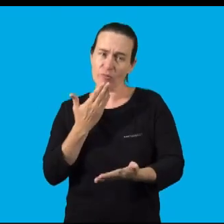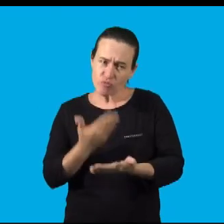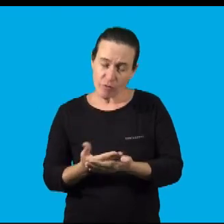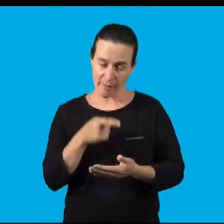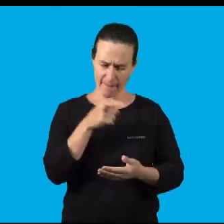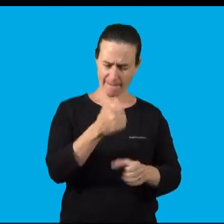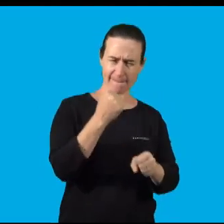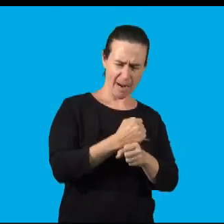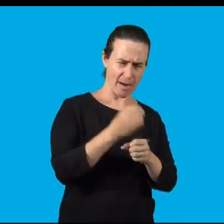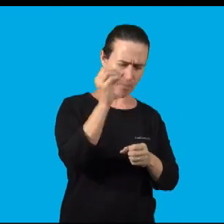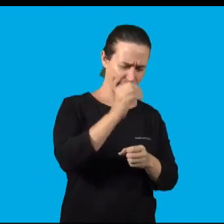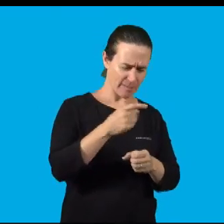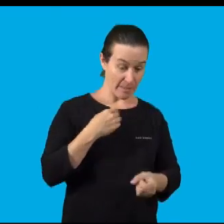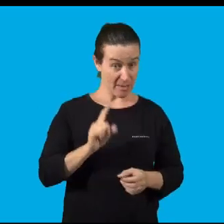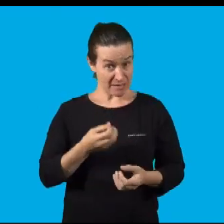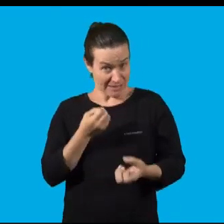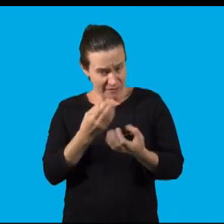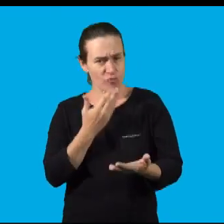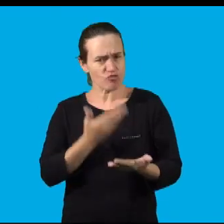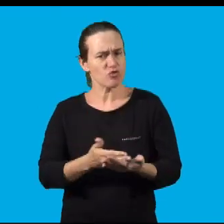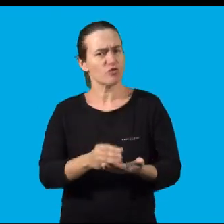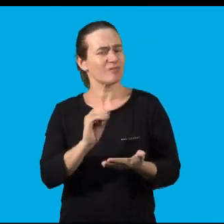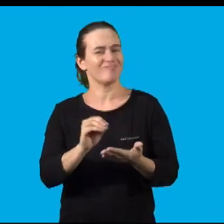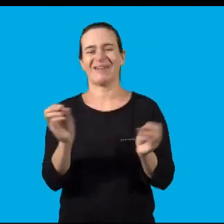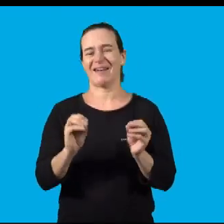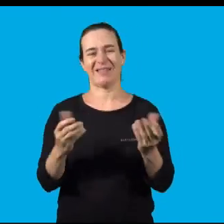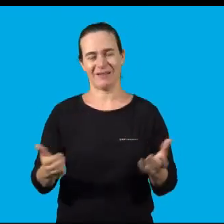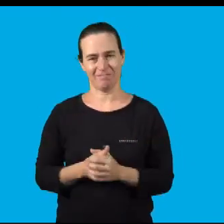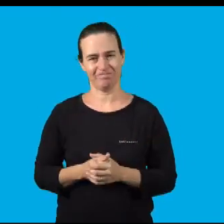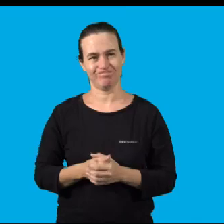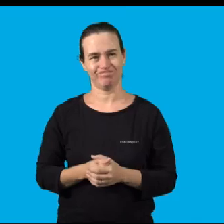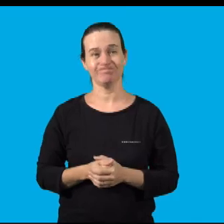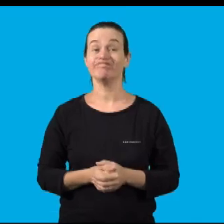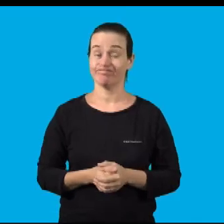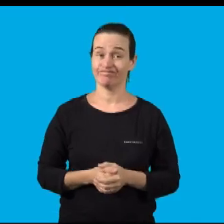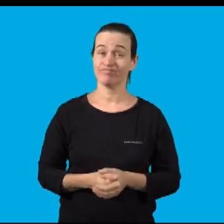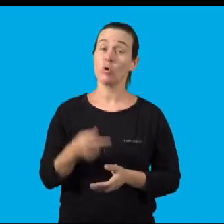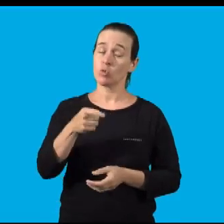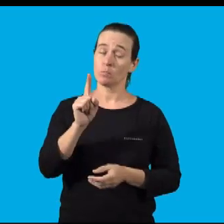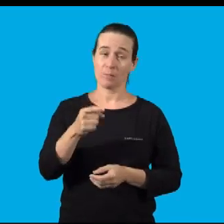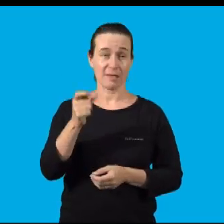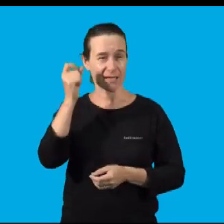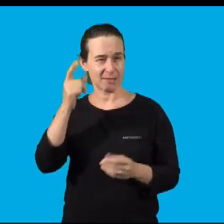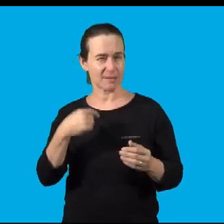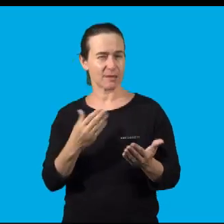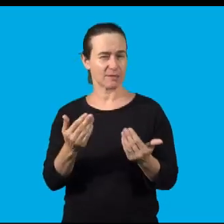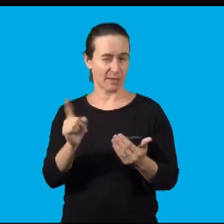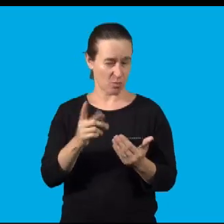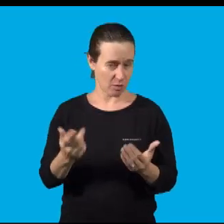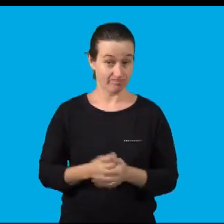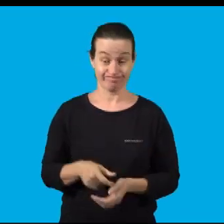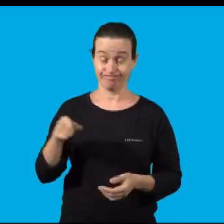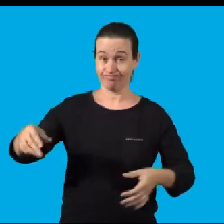support of their arguments. To answer the questions, you must know what to expect.